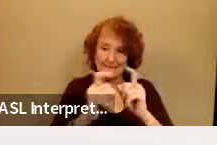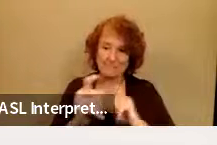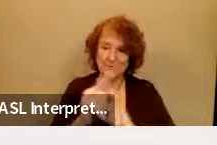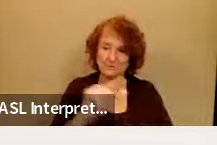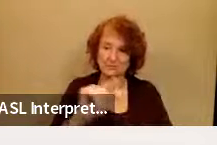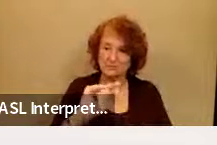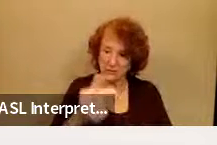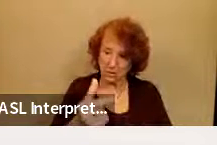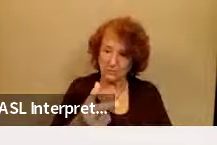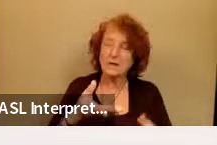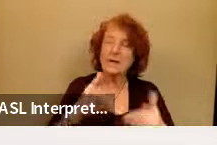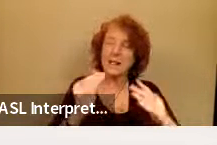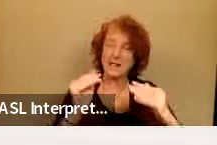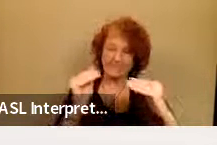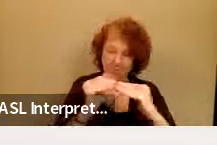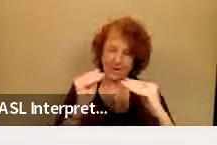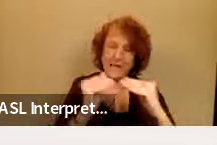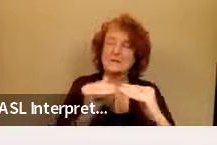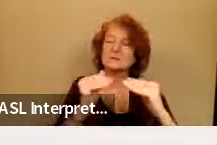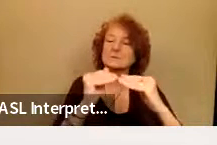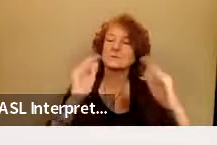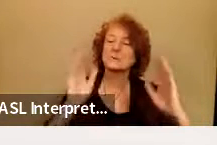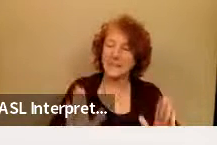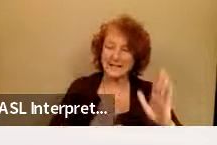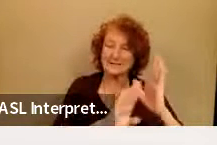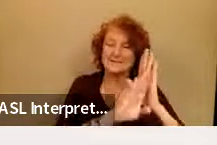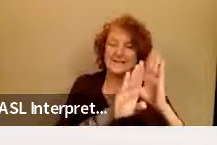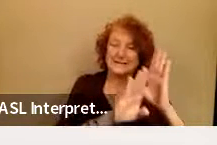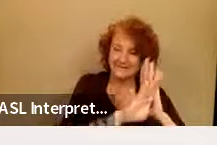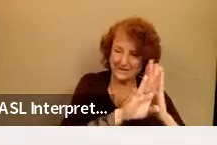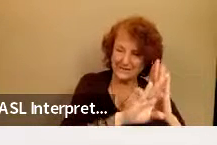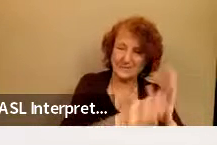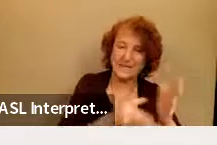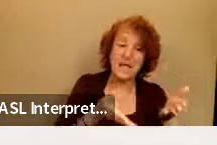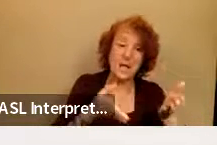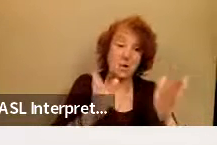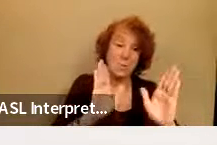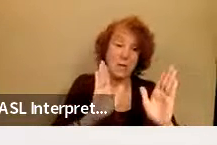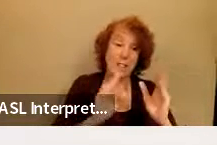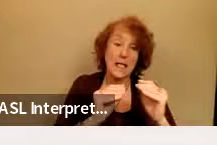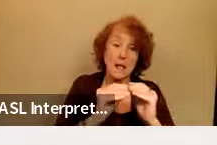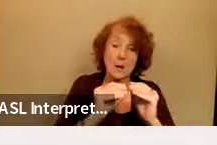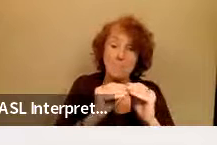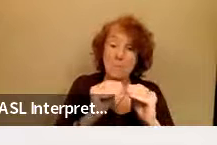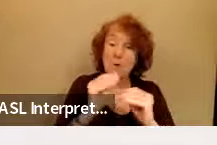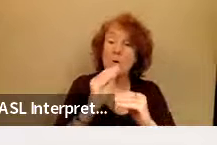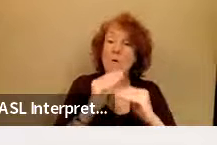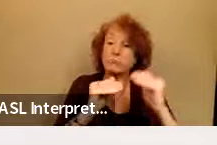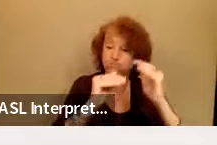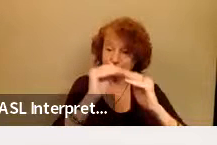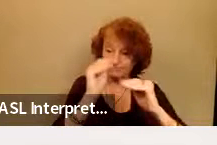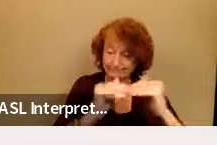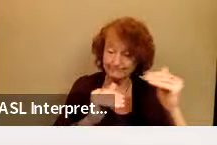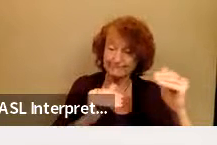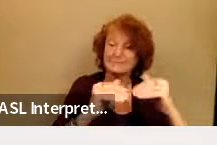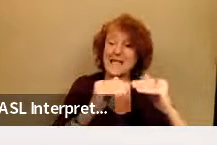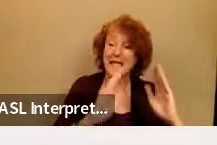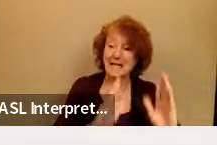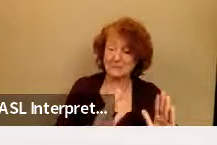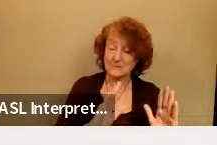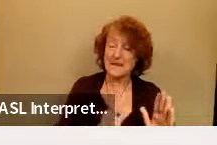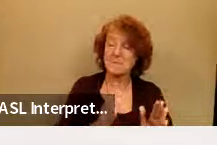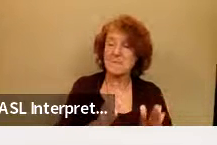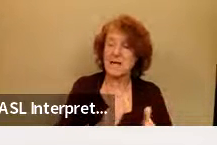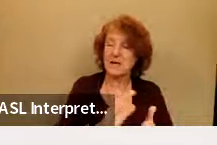development. The text amendment will enable the creation of a little more housing in every neighborhood by removing the layers of exclusionary